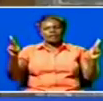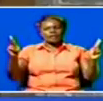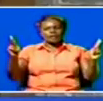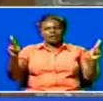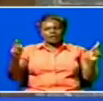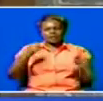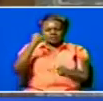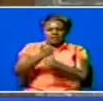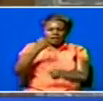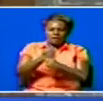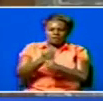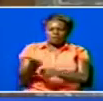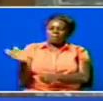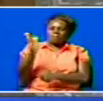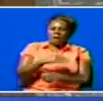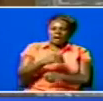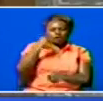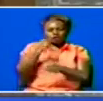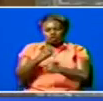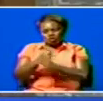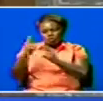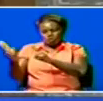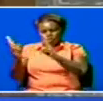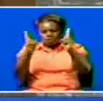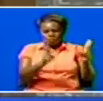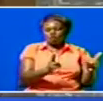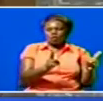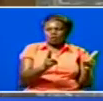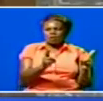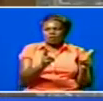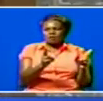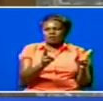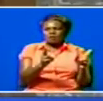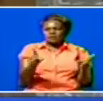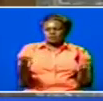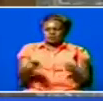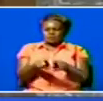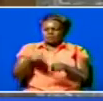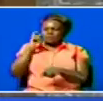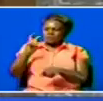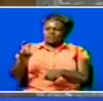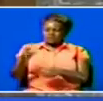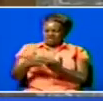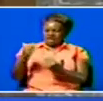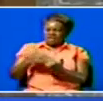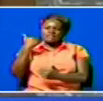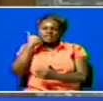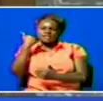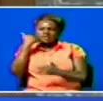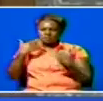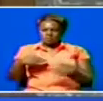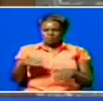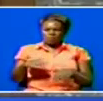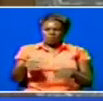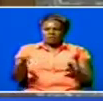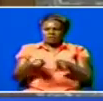staffs are back to their duties as usual, and We are still seeing patients. We are still getting